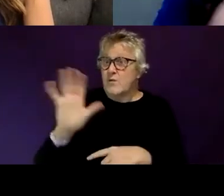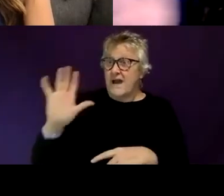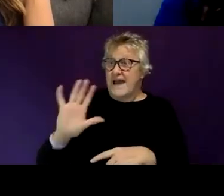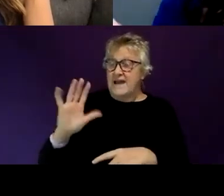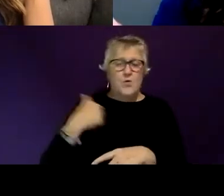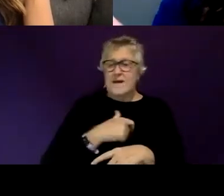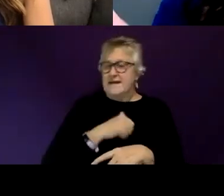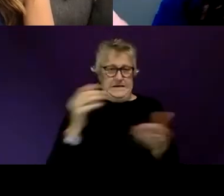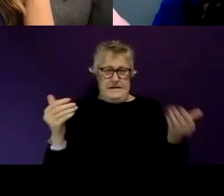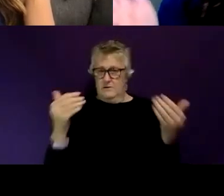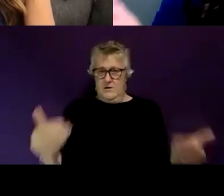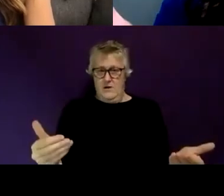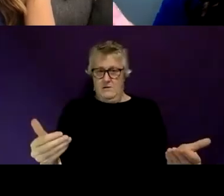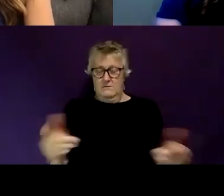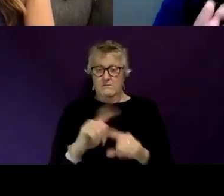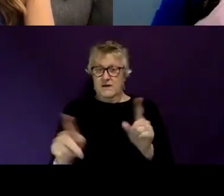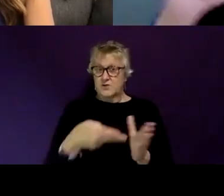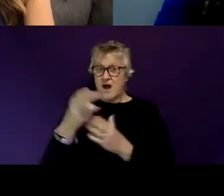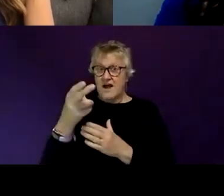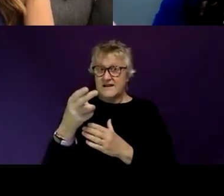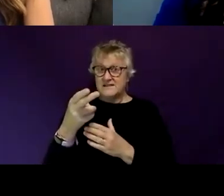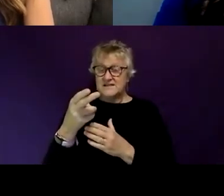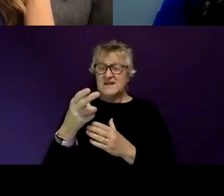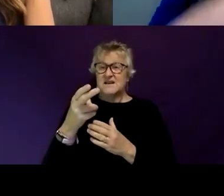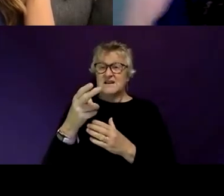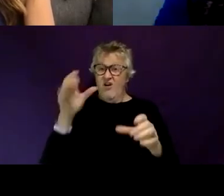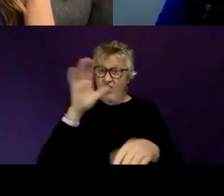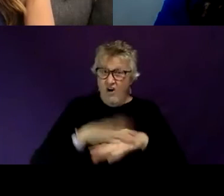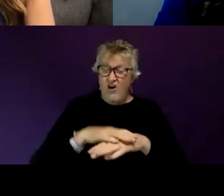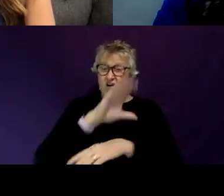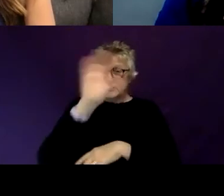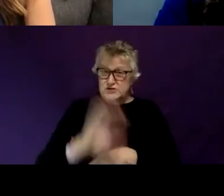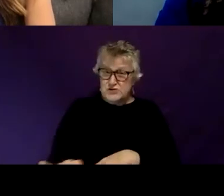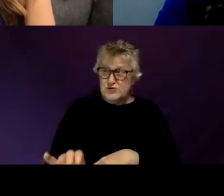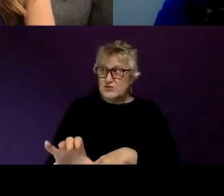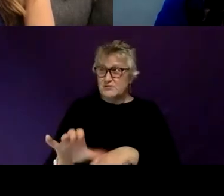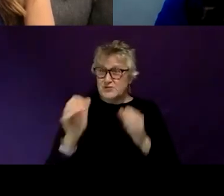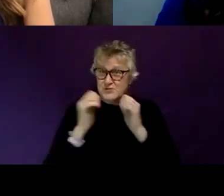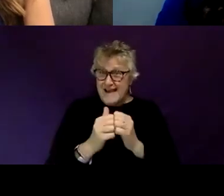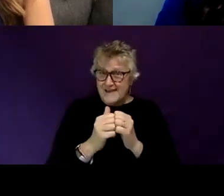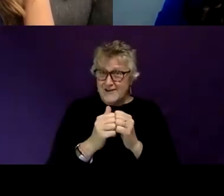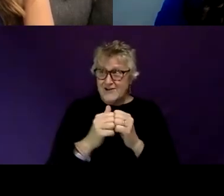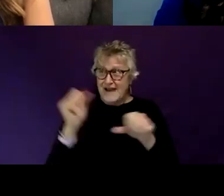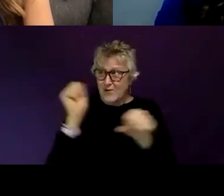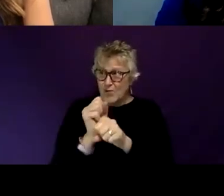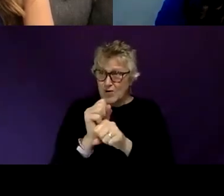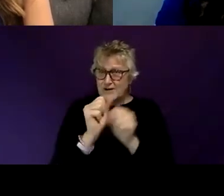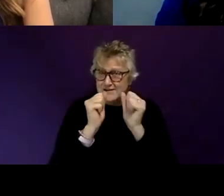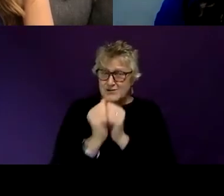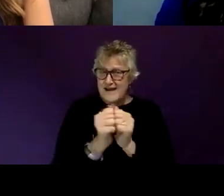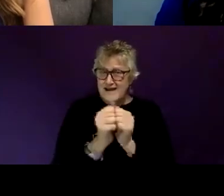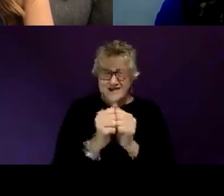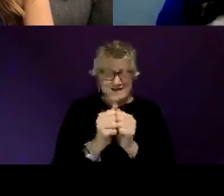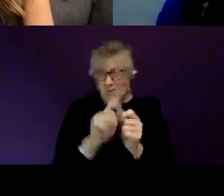be on this Zoom and to like work together years later, actually it's like 40 years now, it's